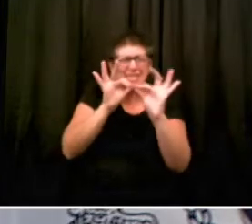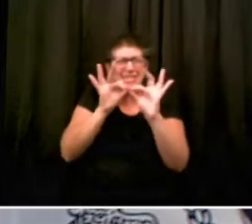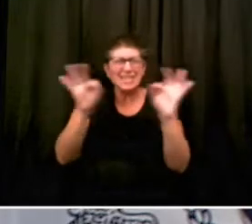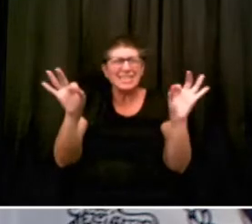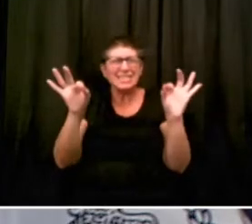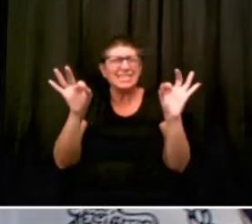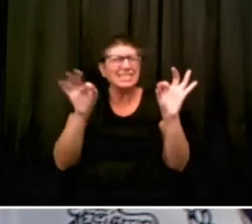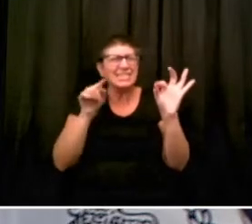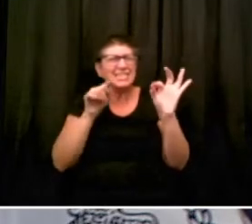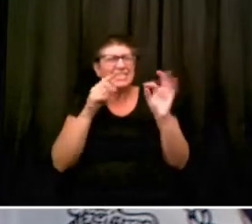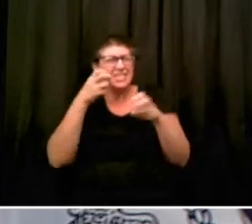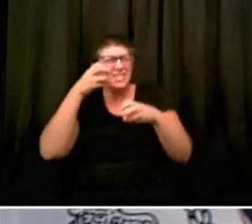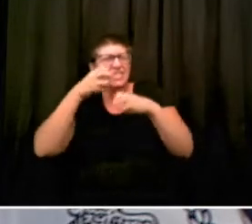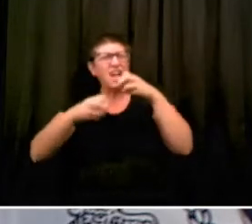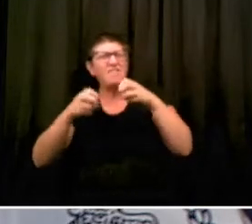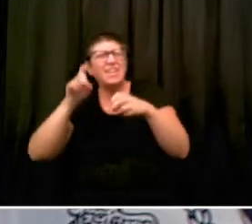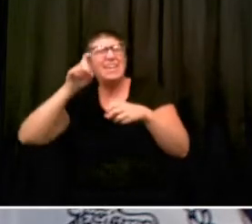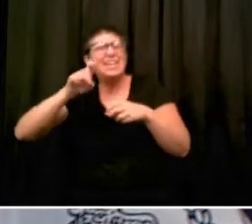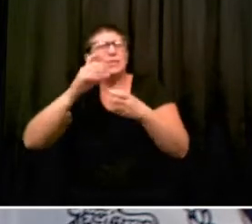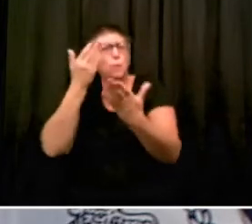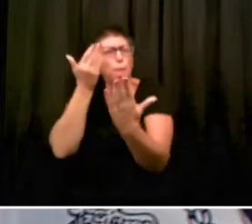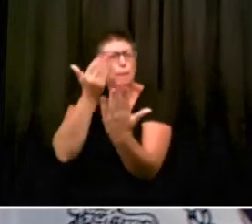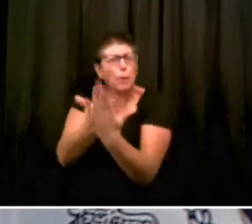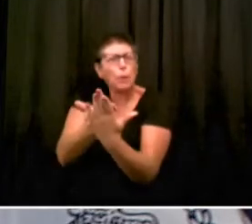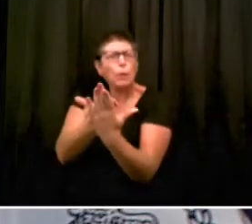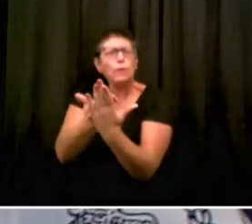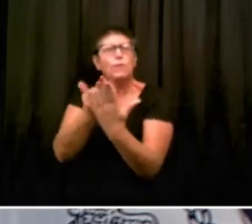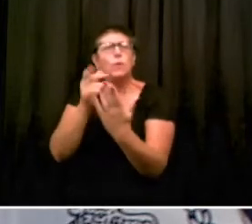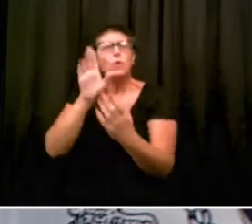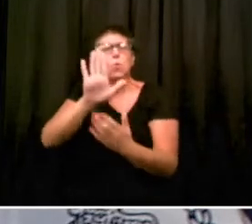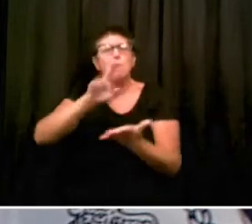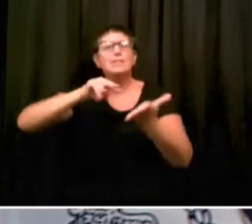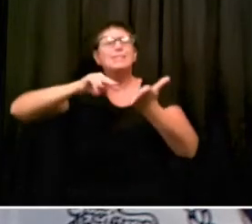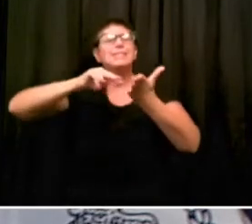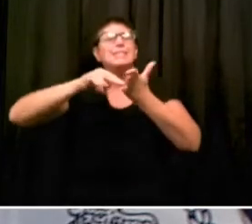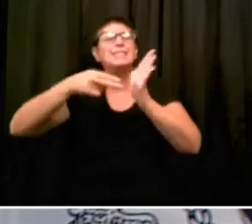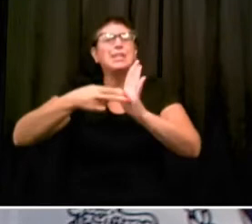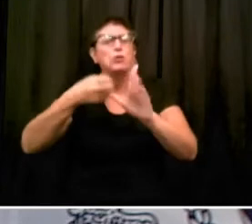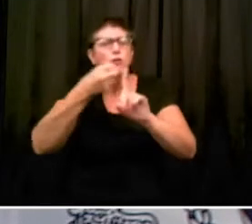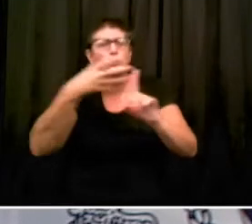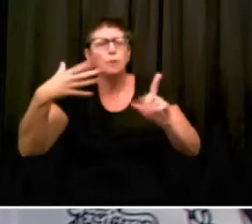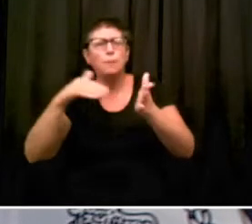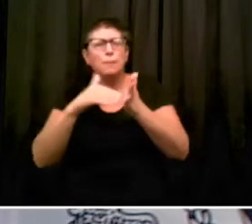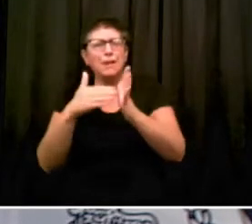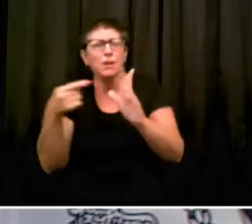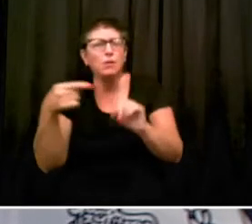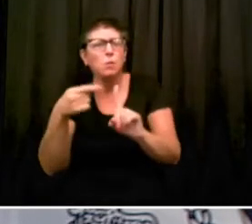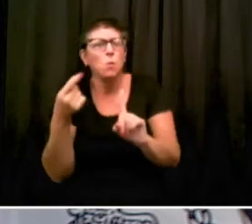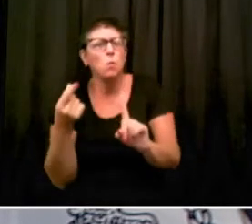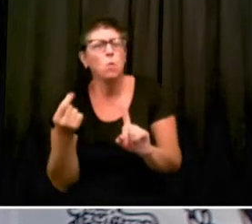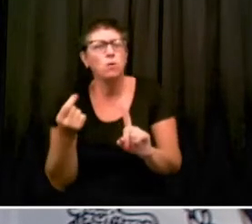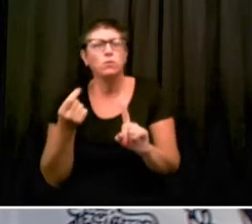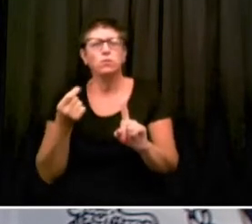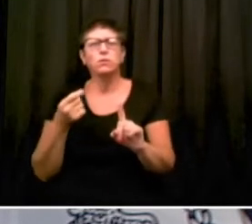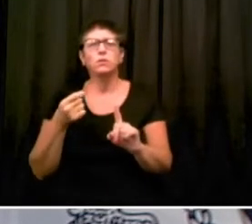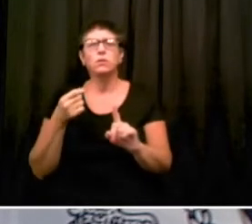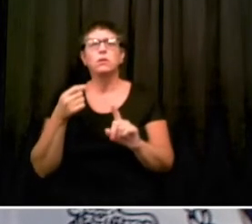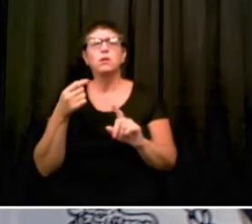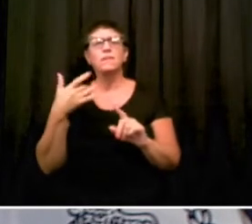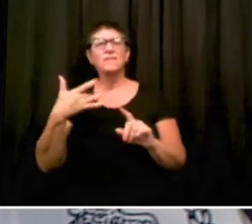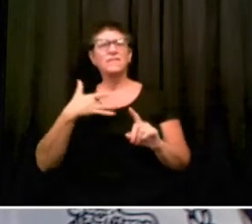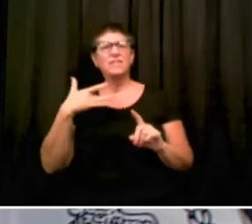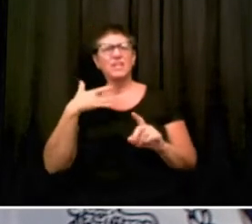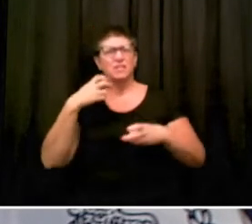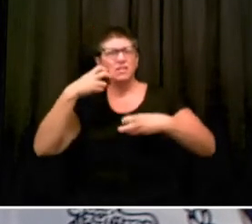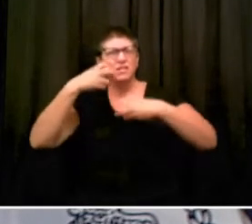is material. And in the past, there's been great difficulty in proving those two things. So there's actually been very